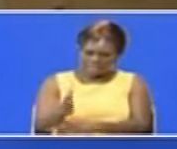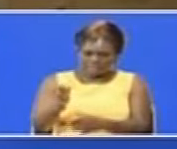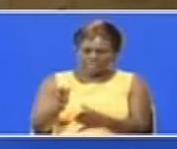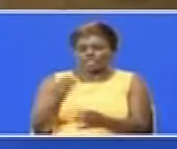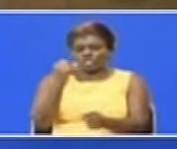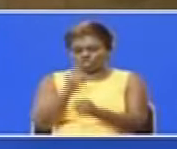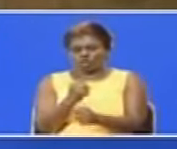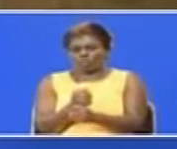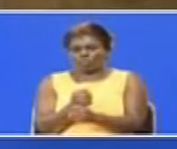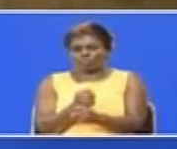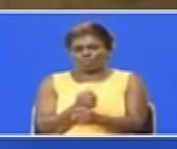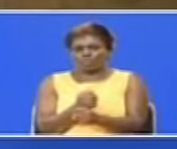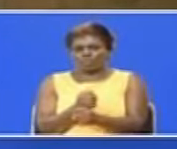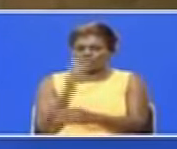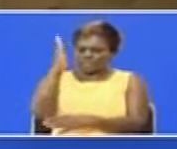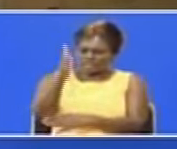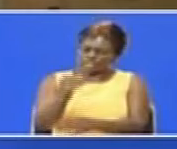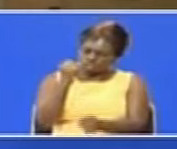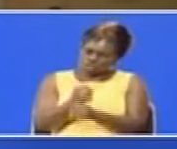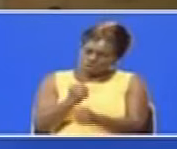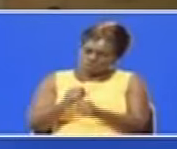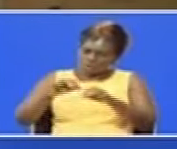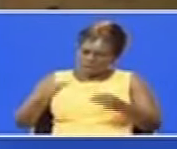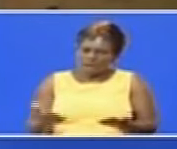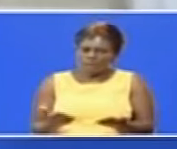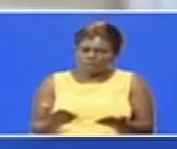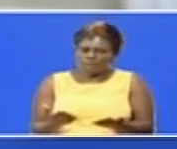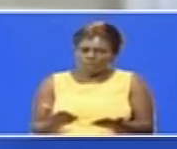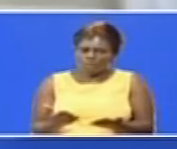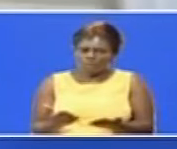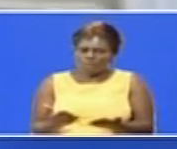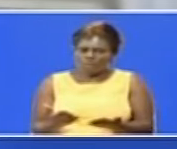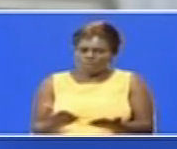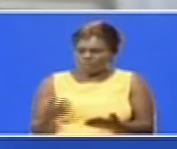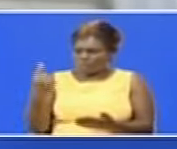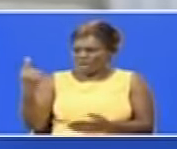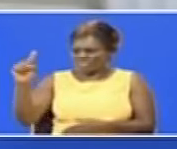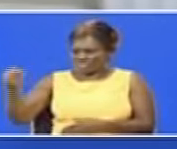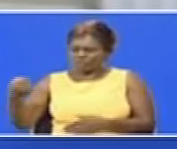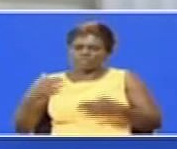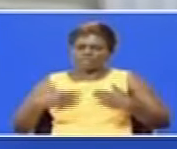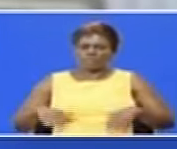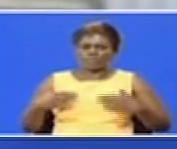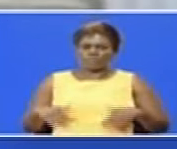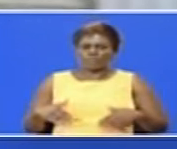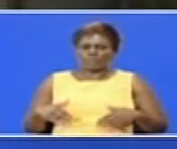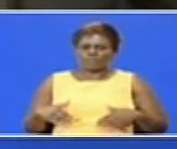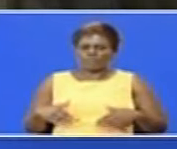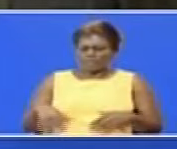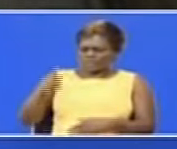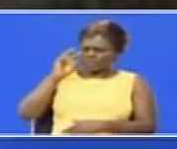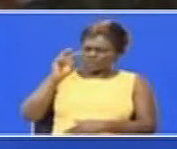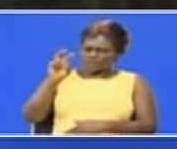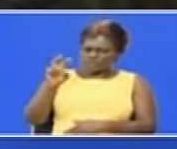indirect employment. Direct employment on this site here alone is 1,000 people. And if you look at